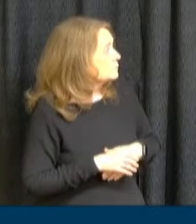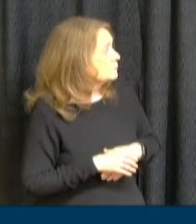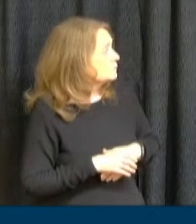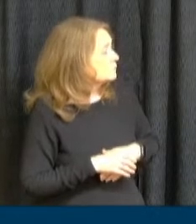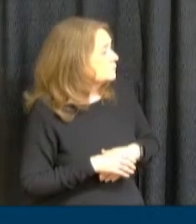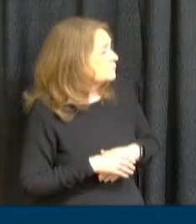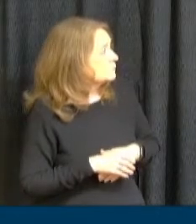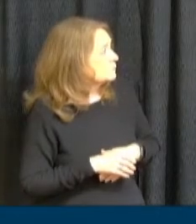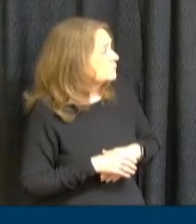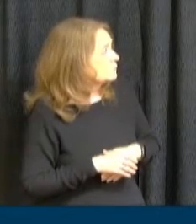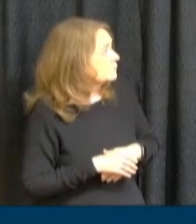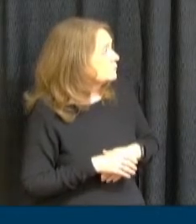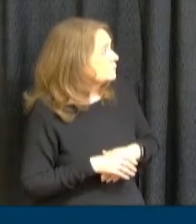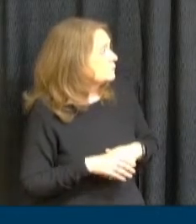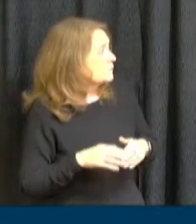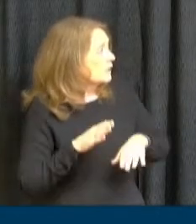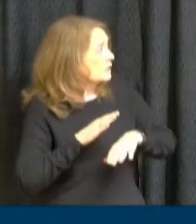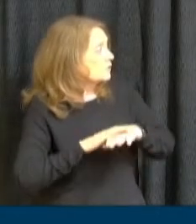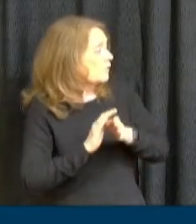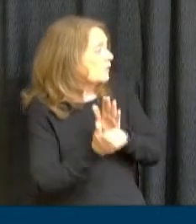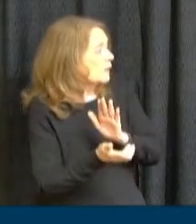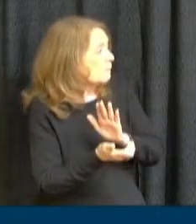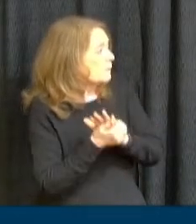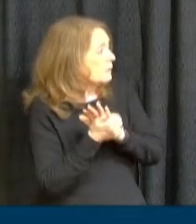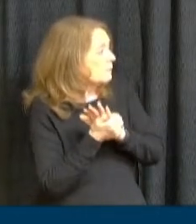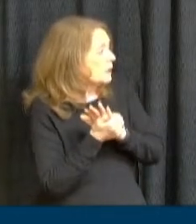Every member voted. This is on the amendment.